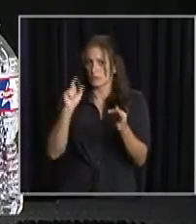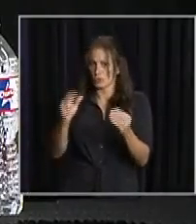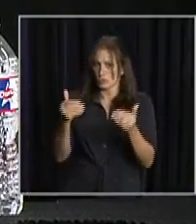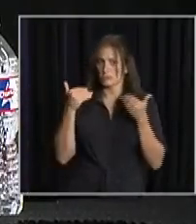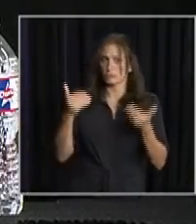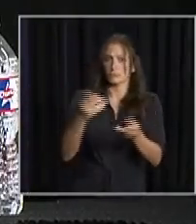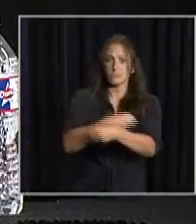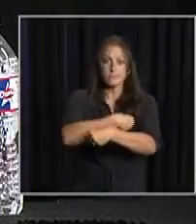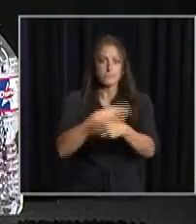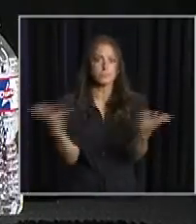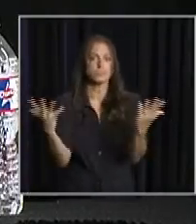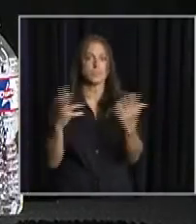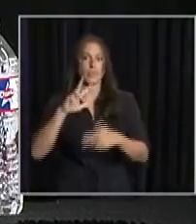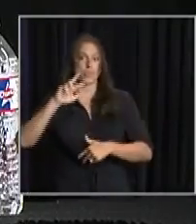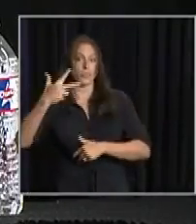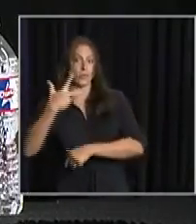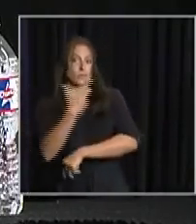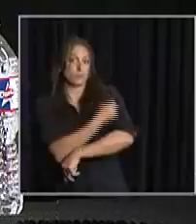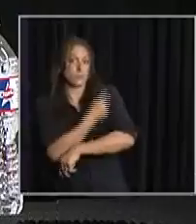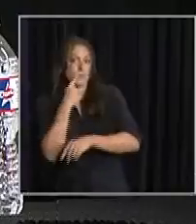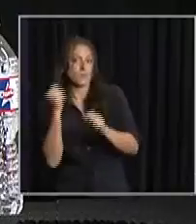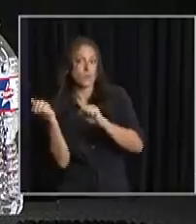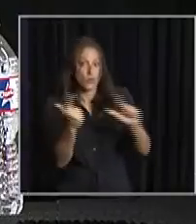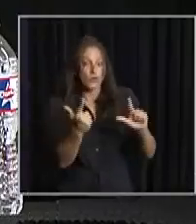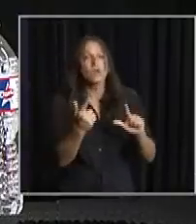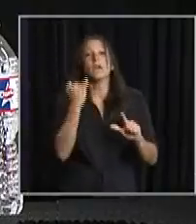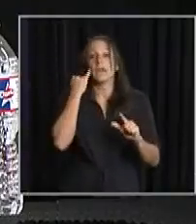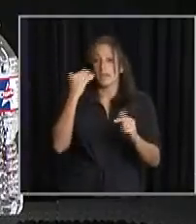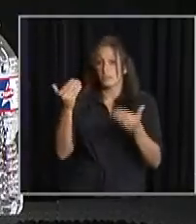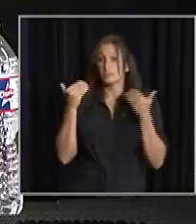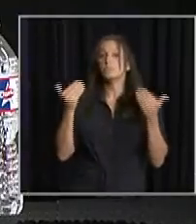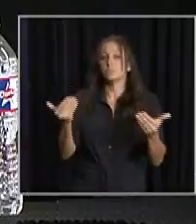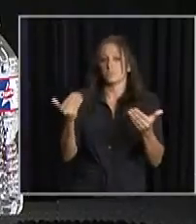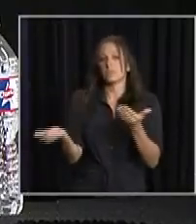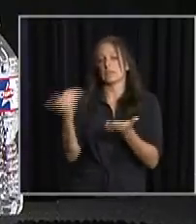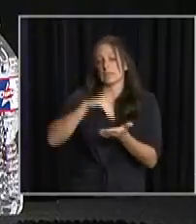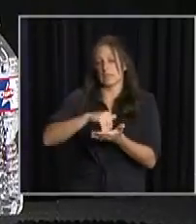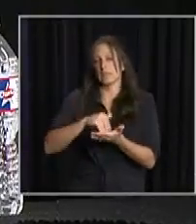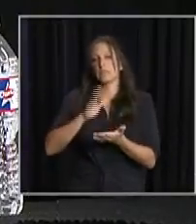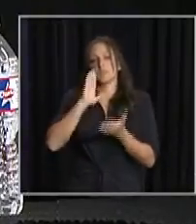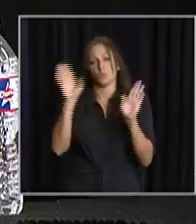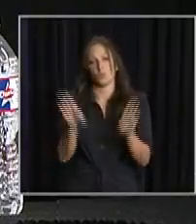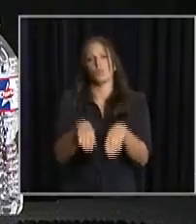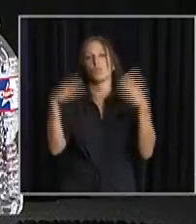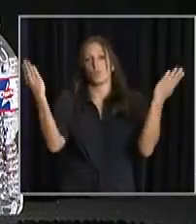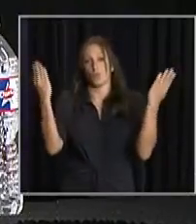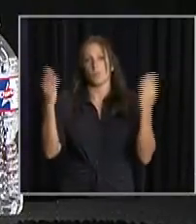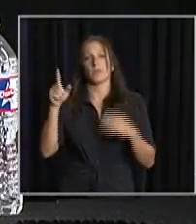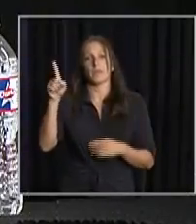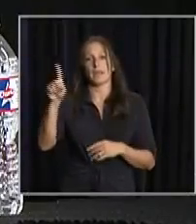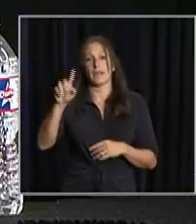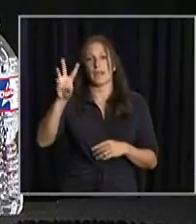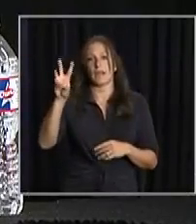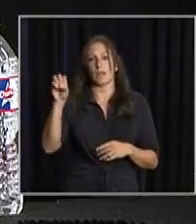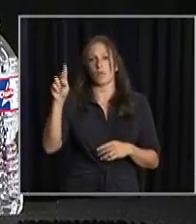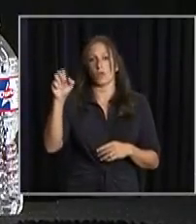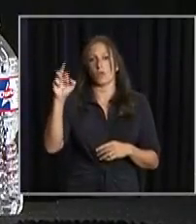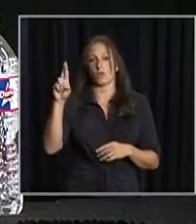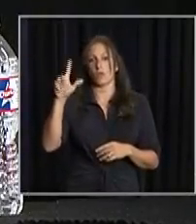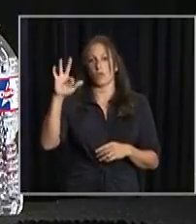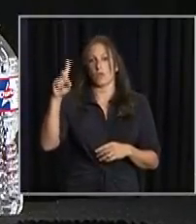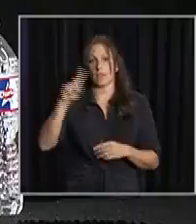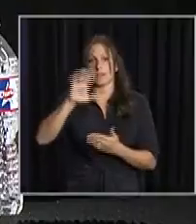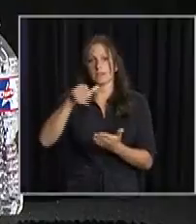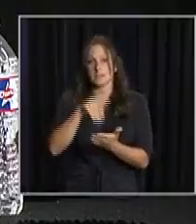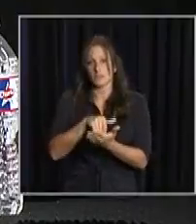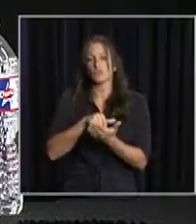shot. And if it does, we will open back up at the Wonderland Center, University Hospital, Bexar